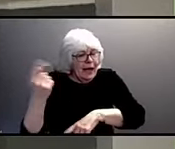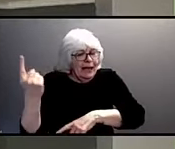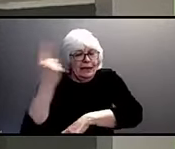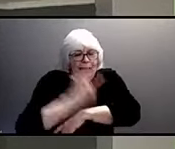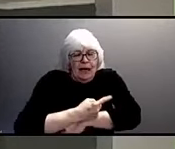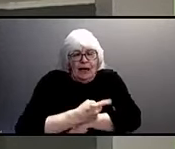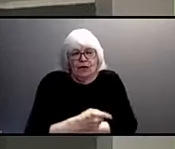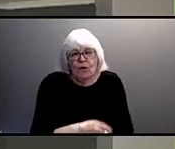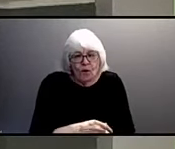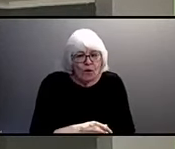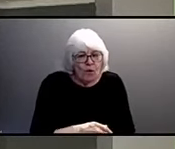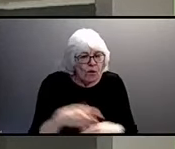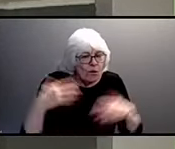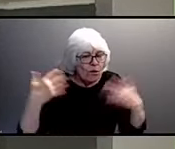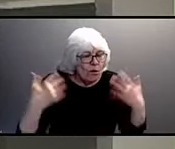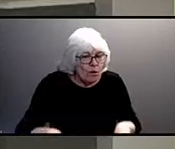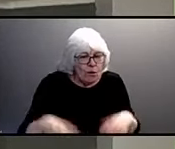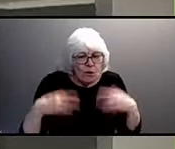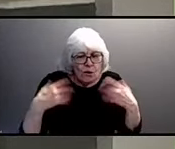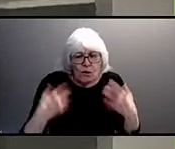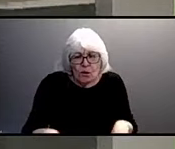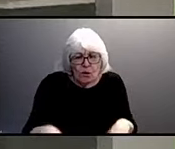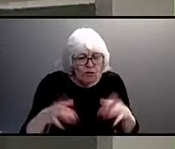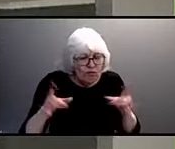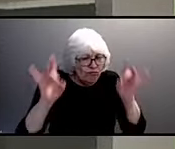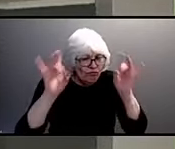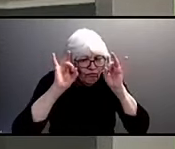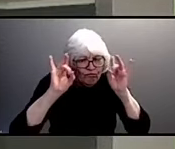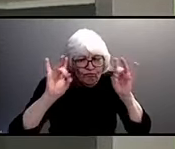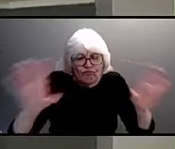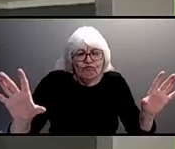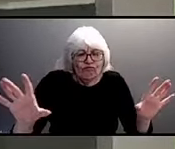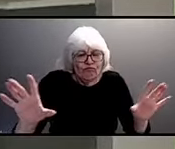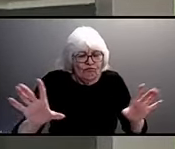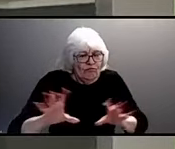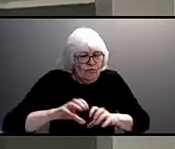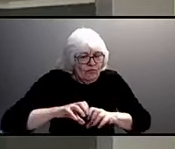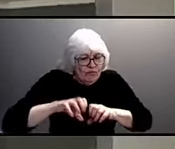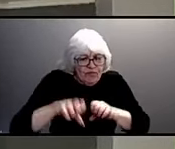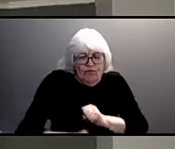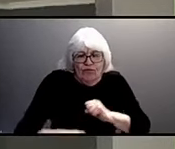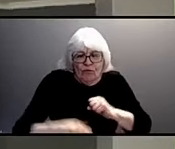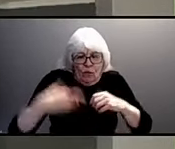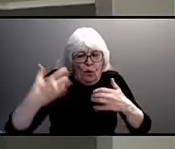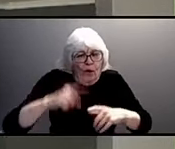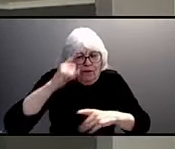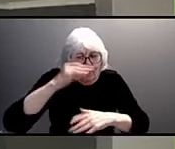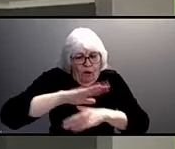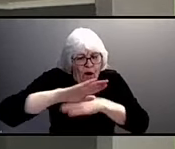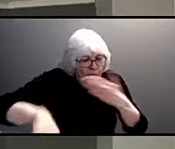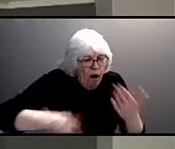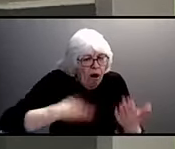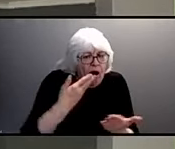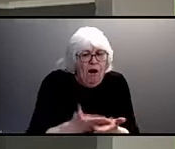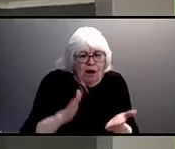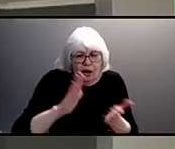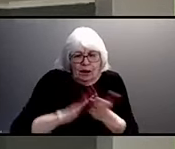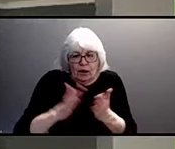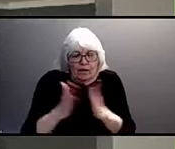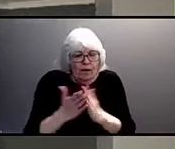remarkably devastating to the whole community. And in a way that I don't know that we've seen, I mean, in a long time.